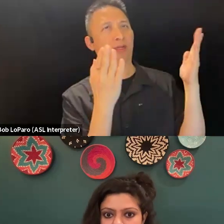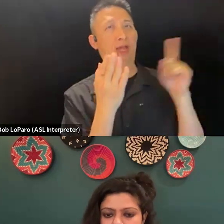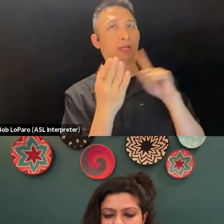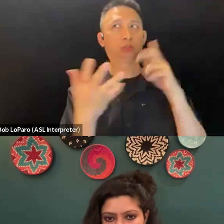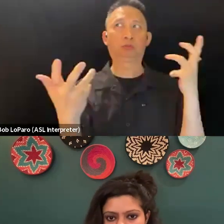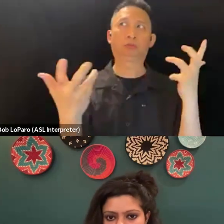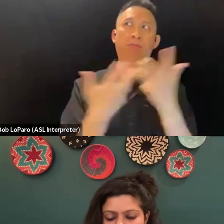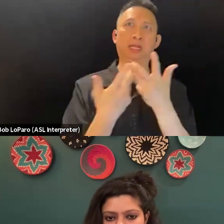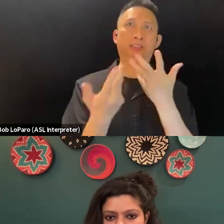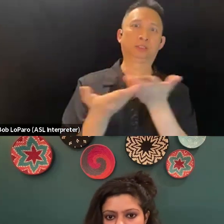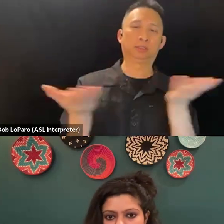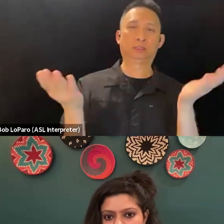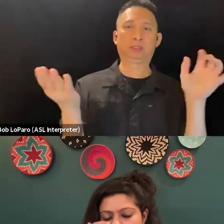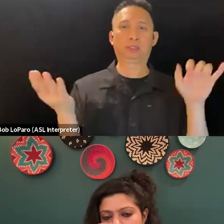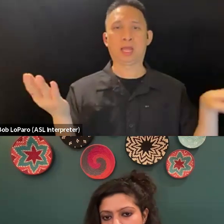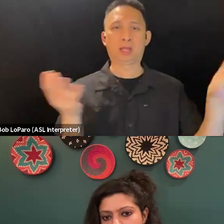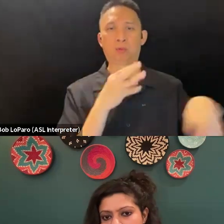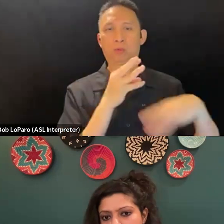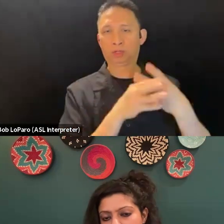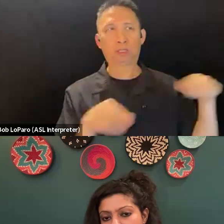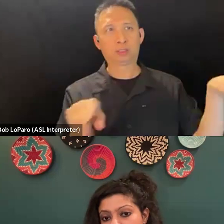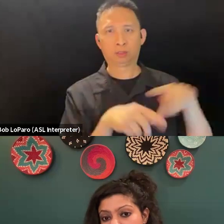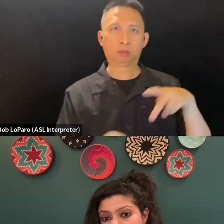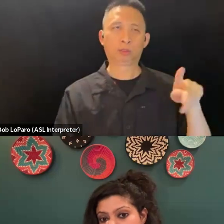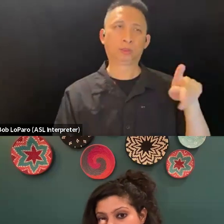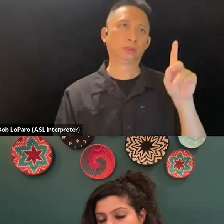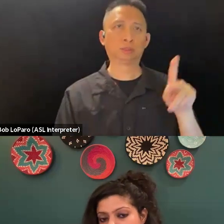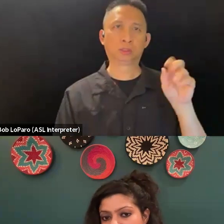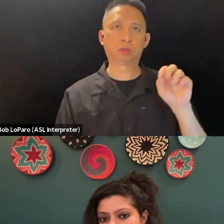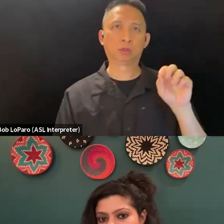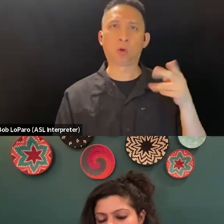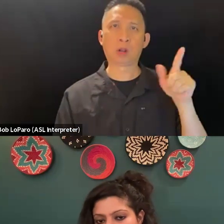and reduces you to parts. And now there's a different kind of